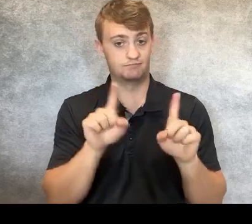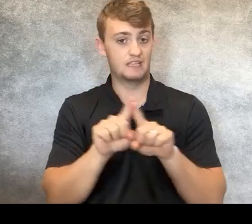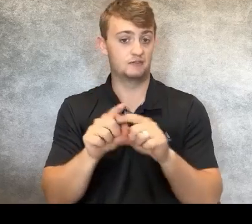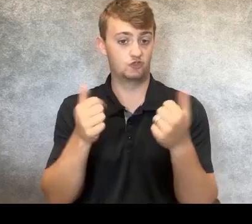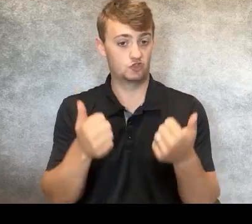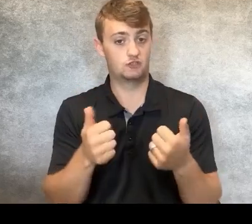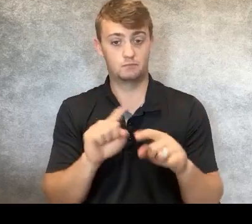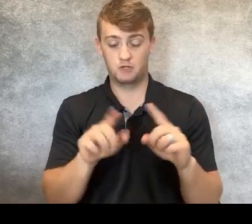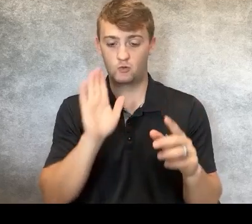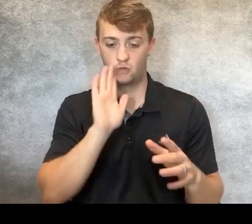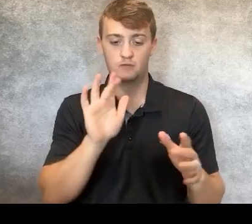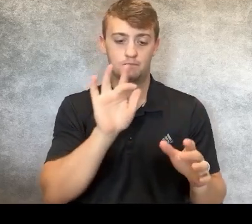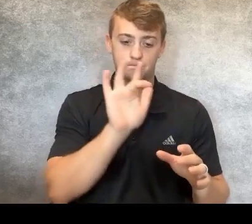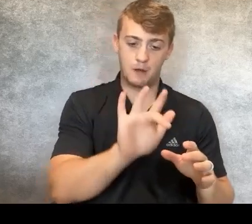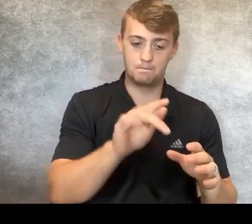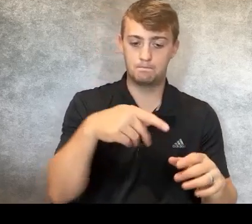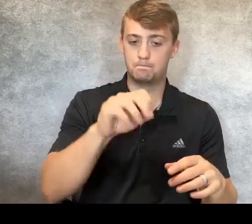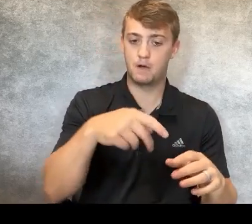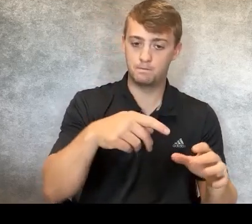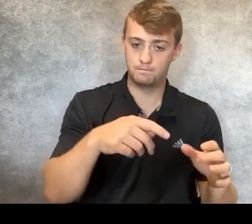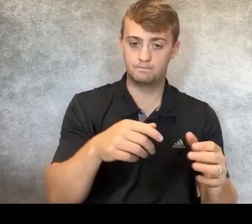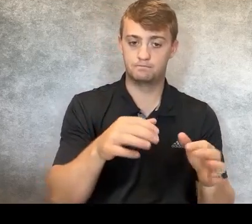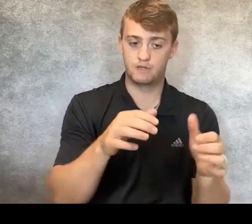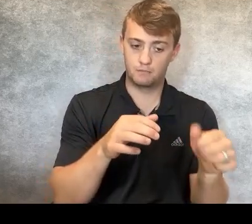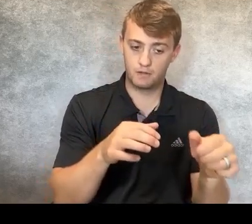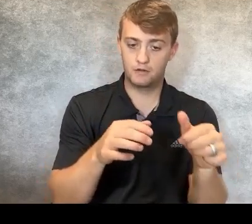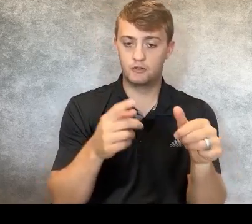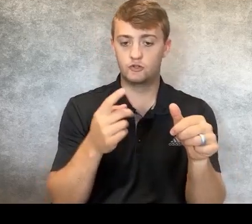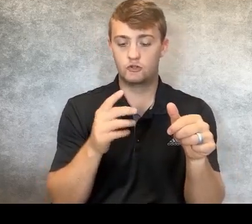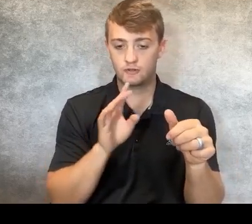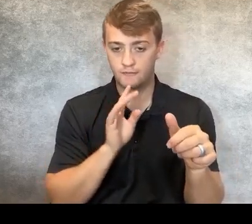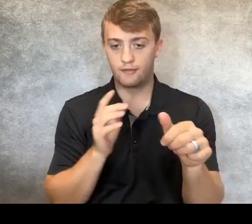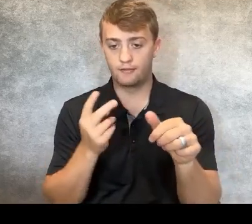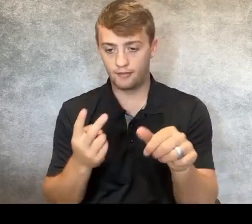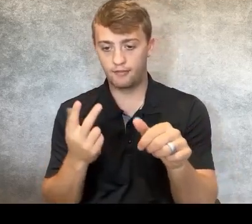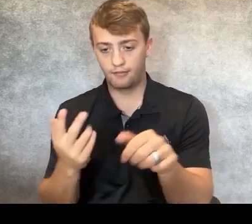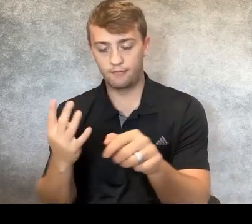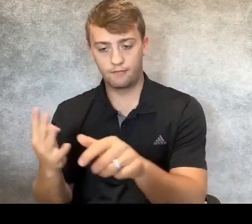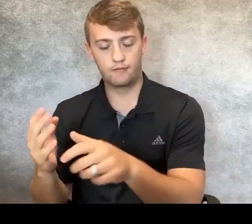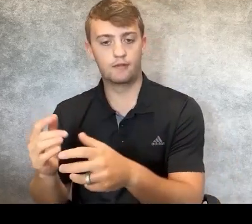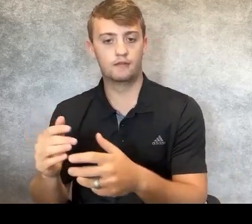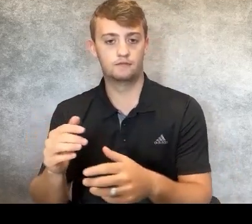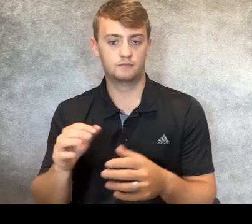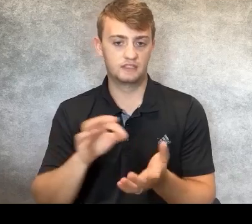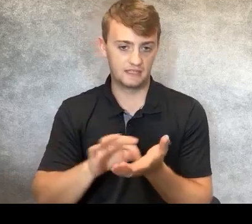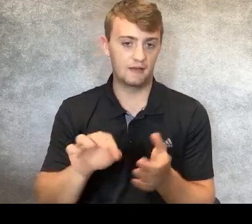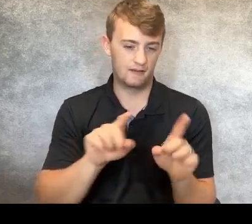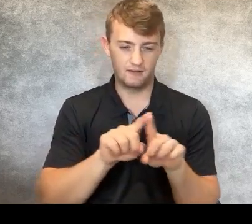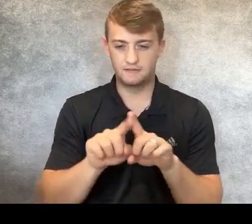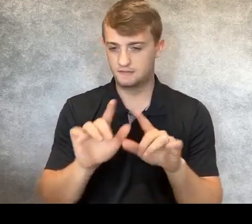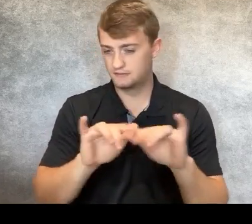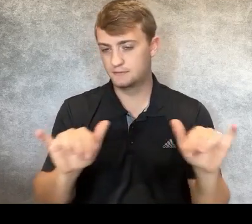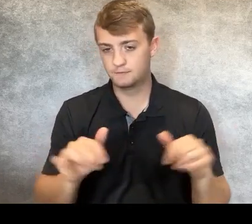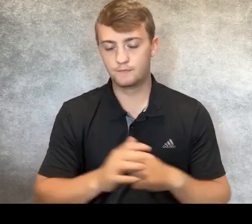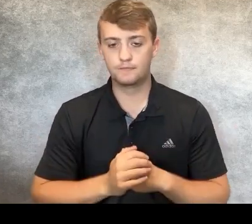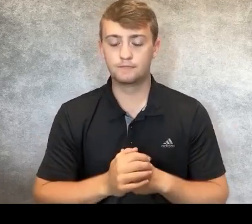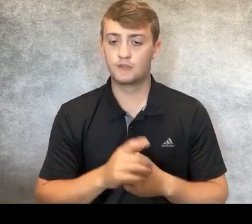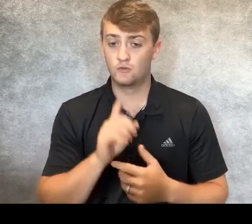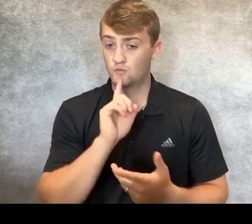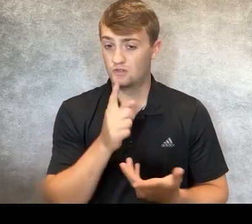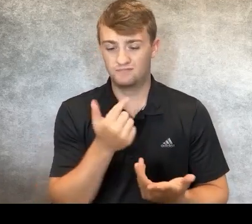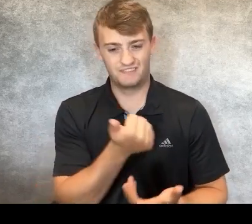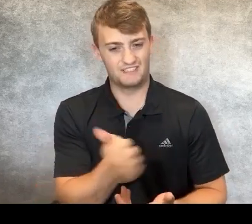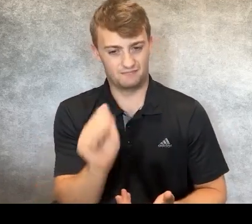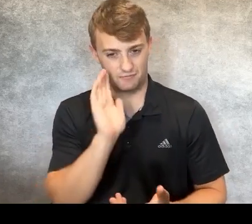well, but they will pop a bubble as they count each number, or unpop the bubble. So just